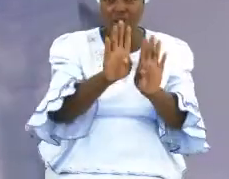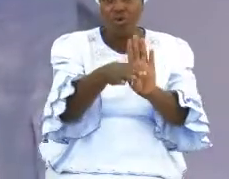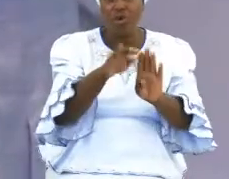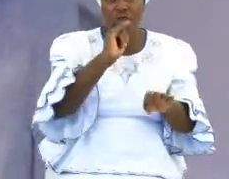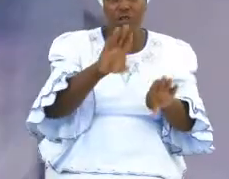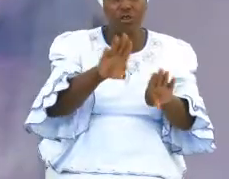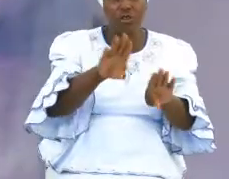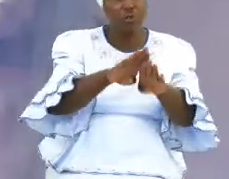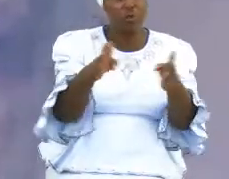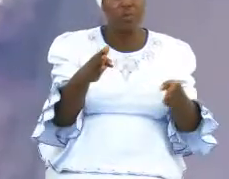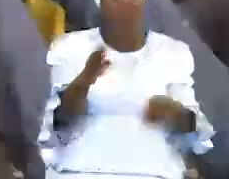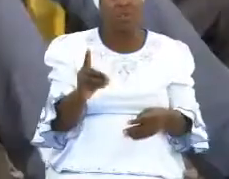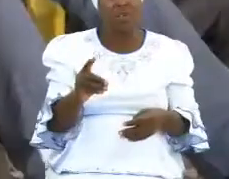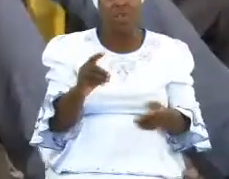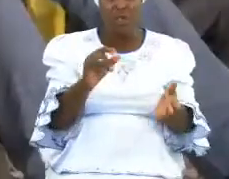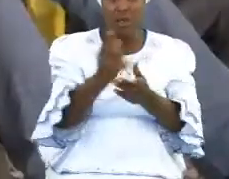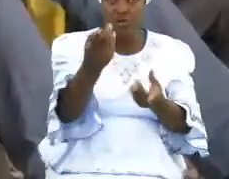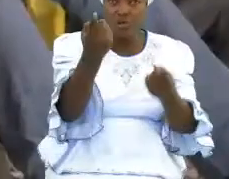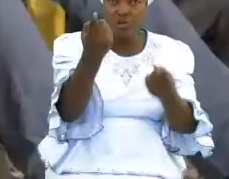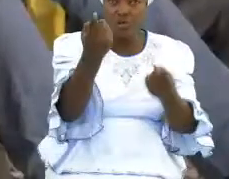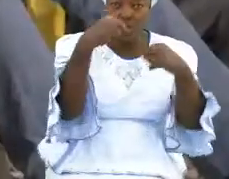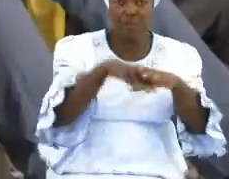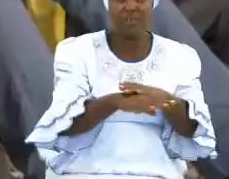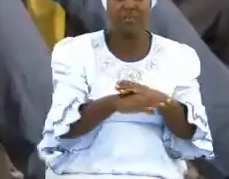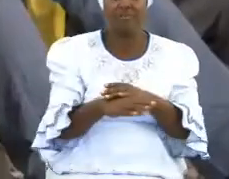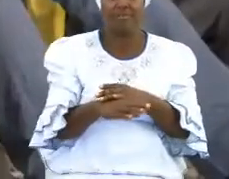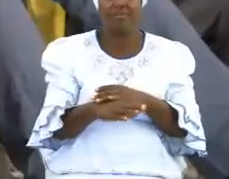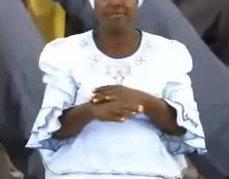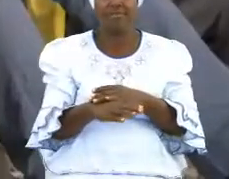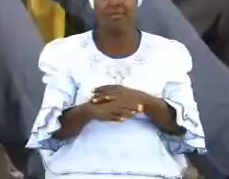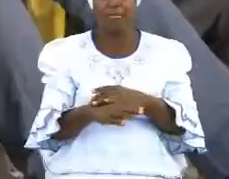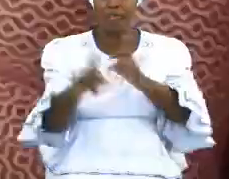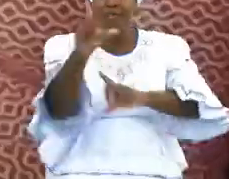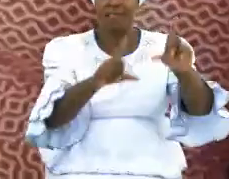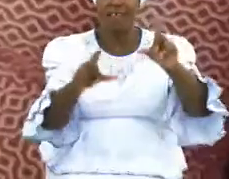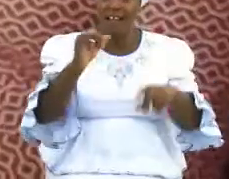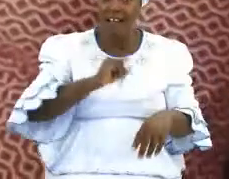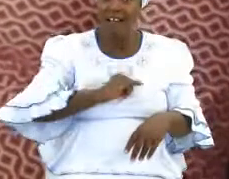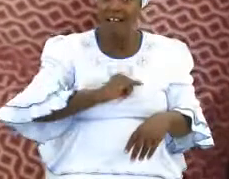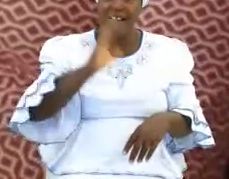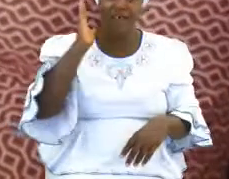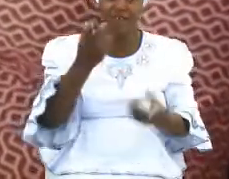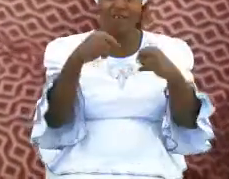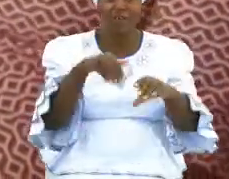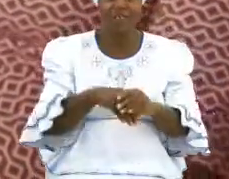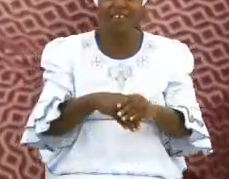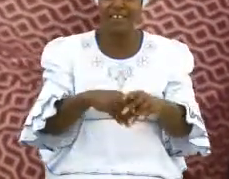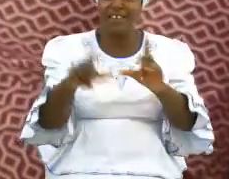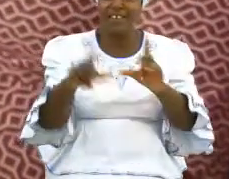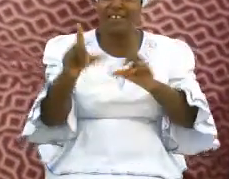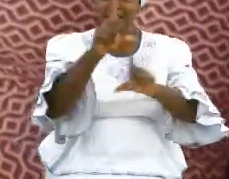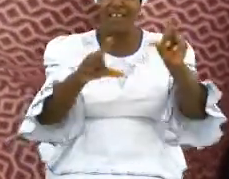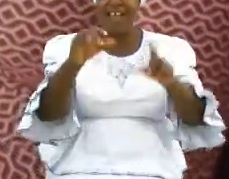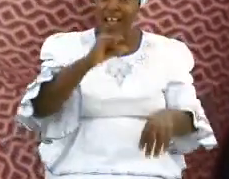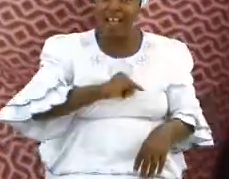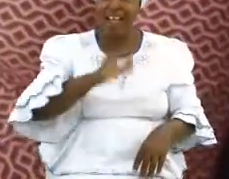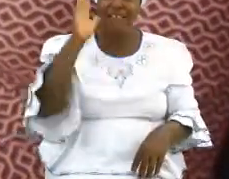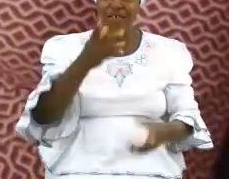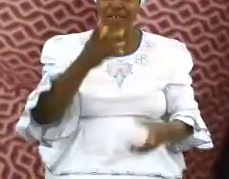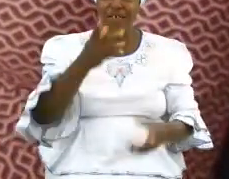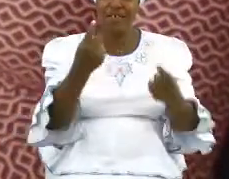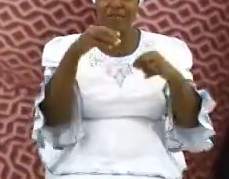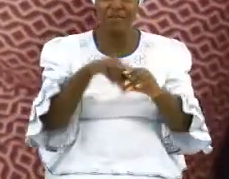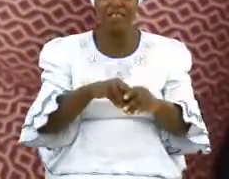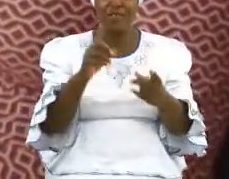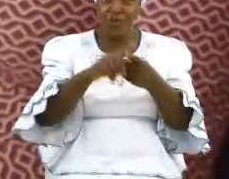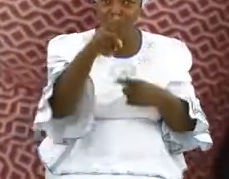open, that you're getting. I will get him. I said, I will get him. Unto you